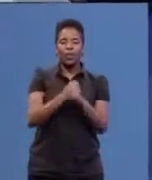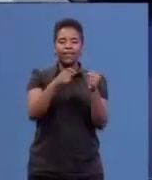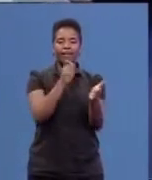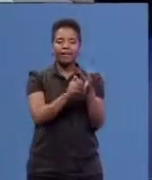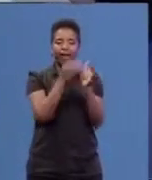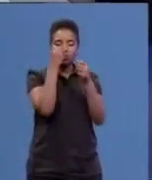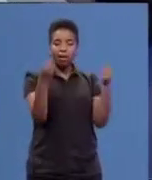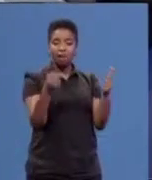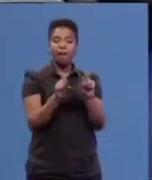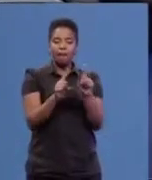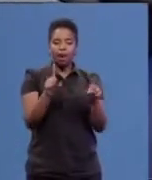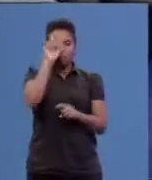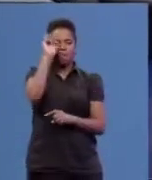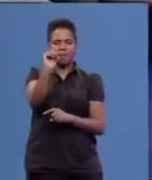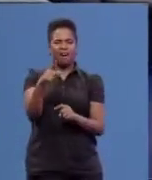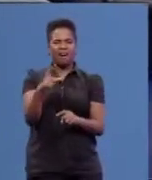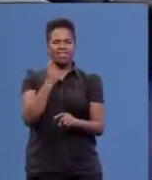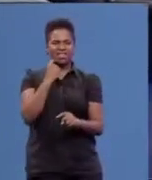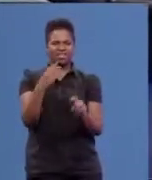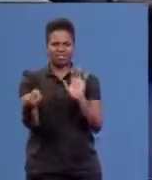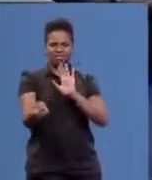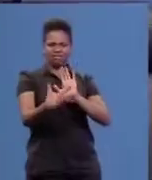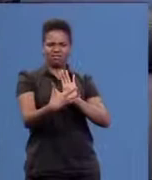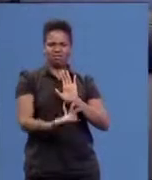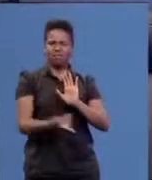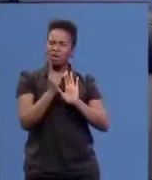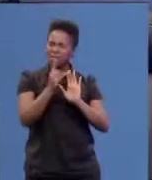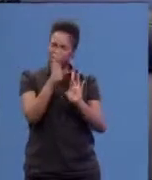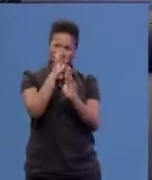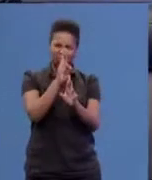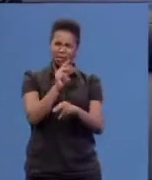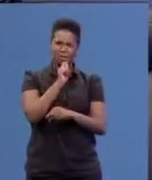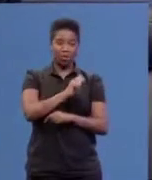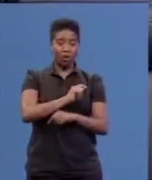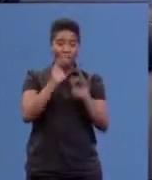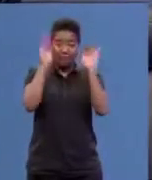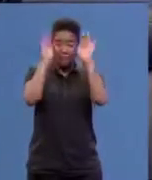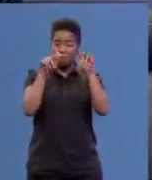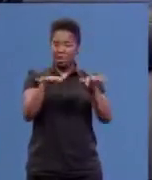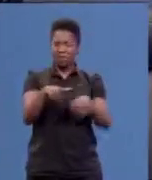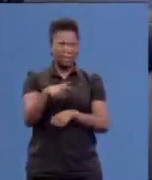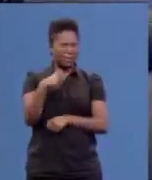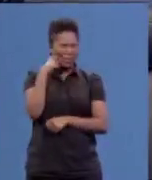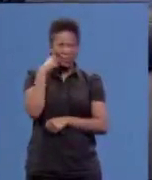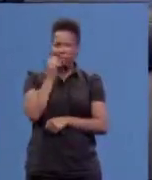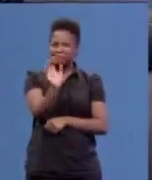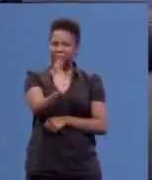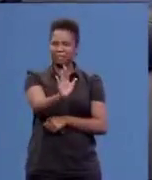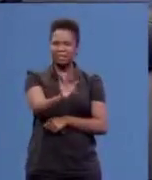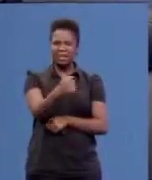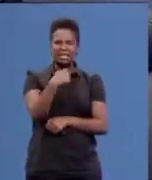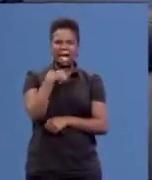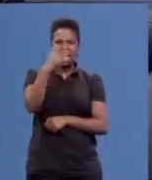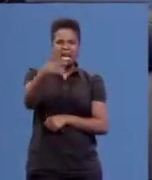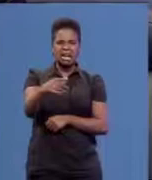diagnosis yakho kodwa besiyenza ngotata lonto le. So it's a moment where ke simhloniphe utata for the sacrifices azenzileyo as a human being. Ke siyazi